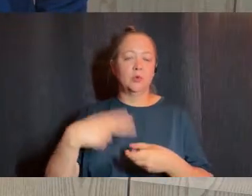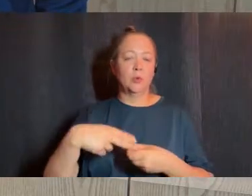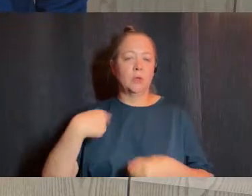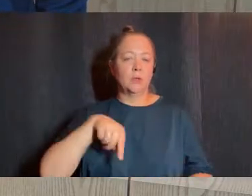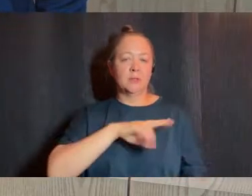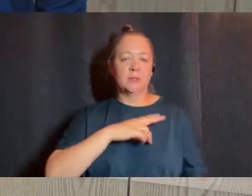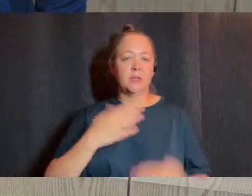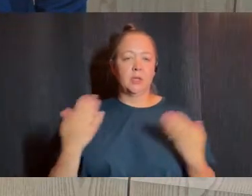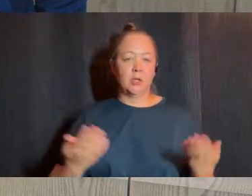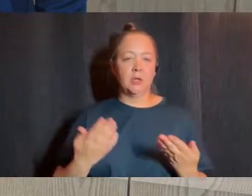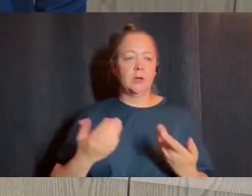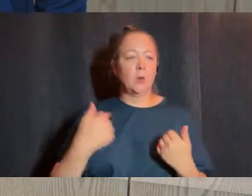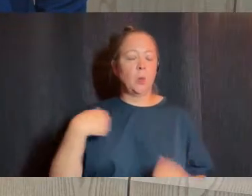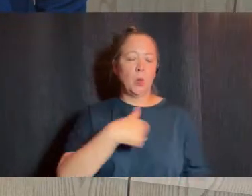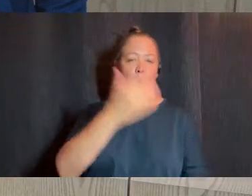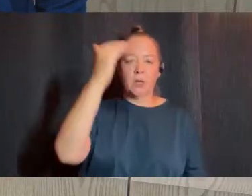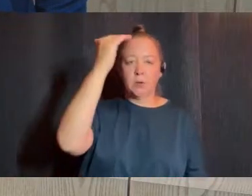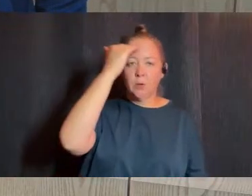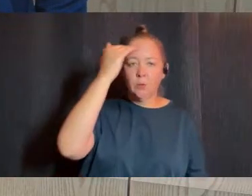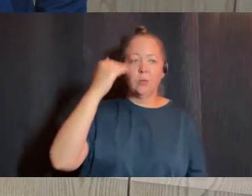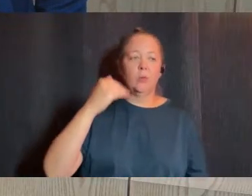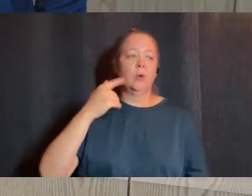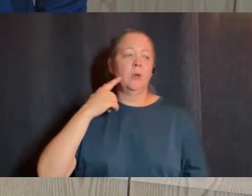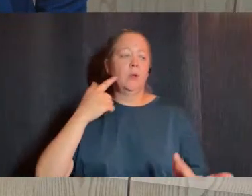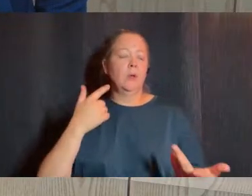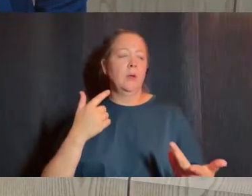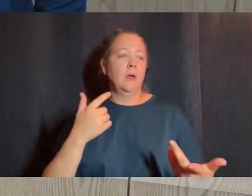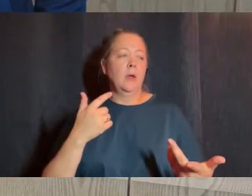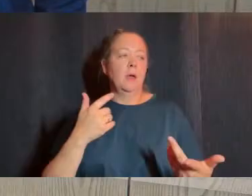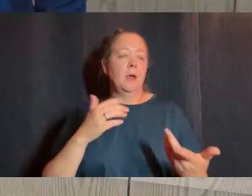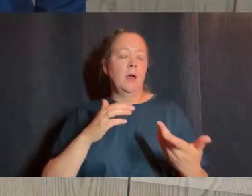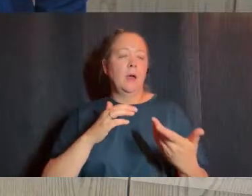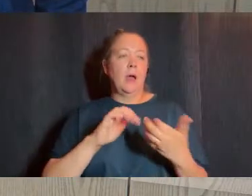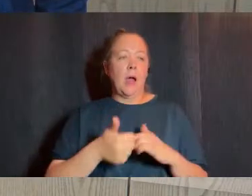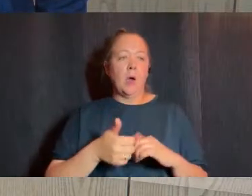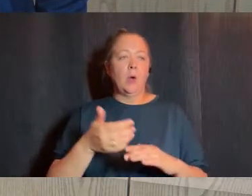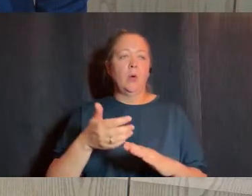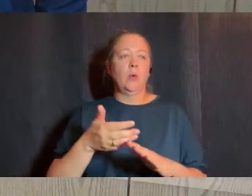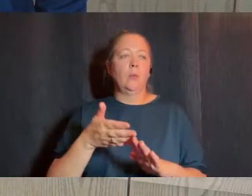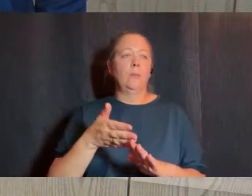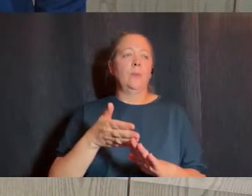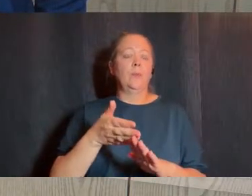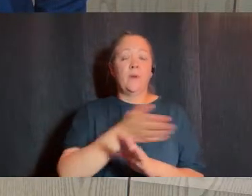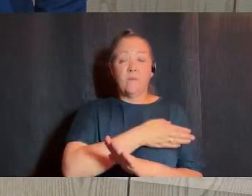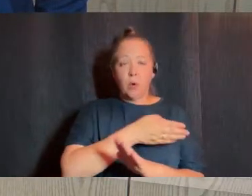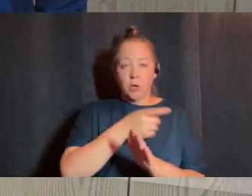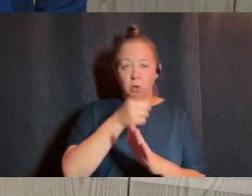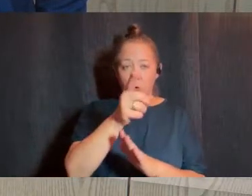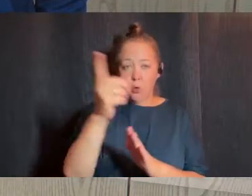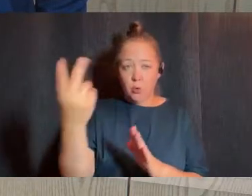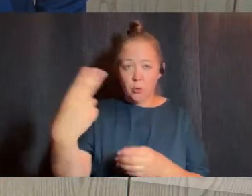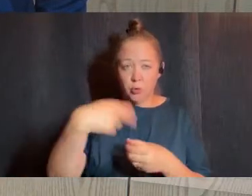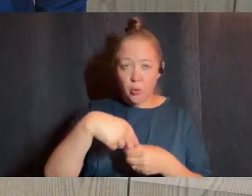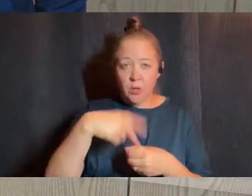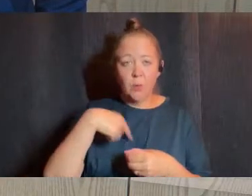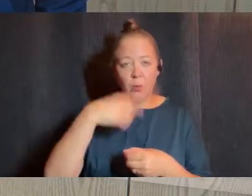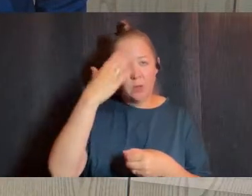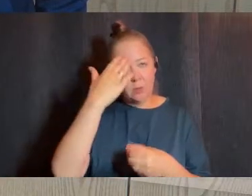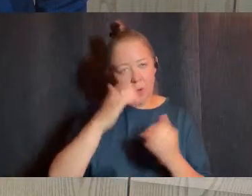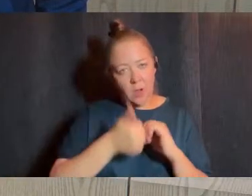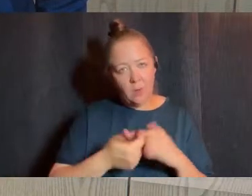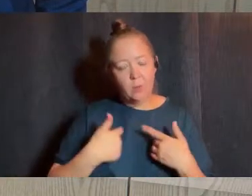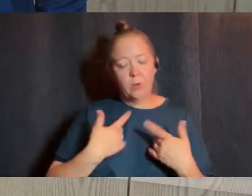course, Deputy Chief and the entire staff got here. And the main thing about it is not just police work, but how you conduct